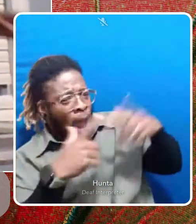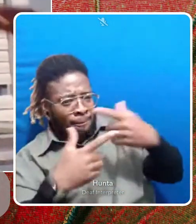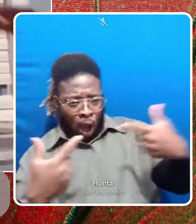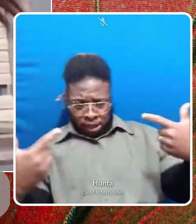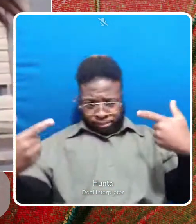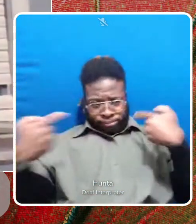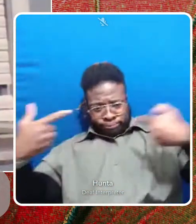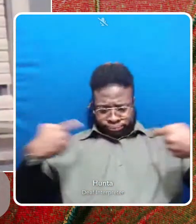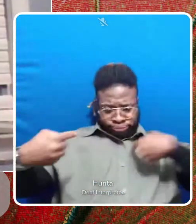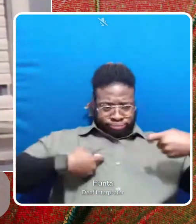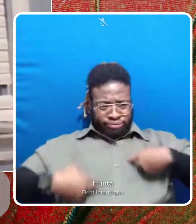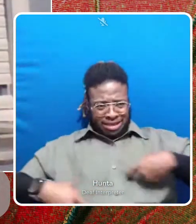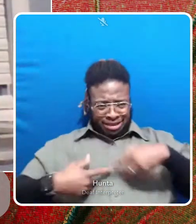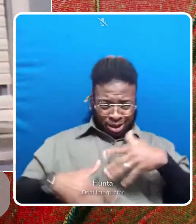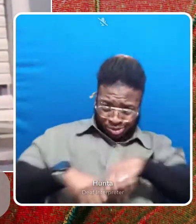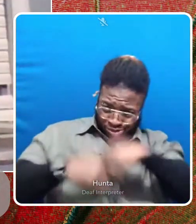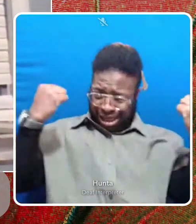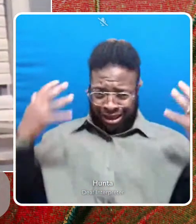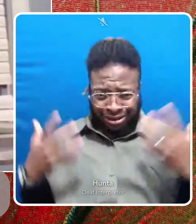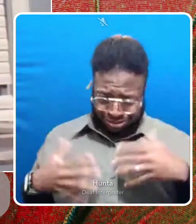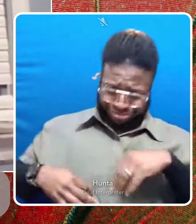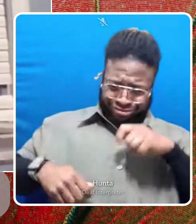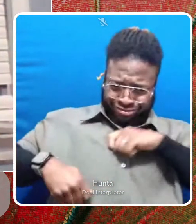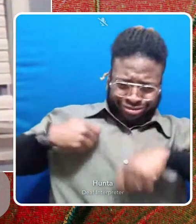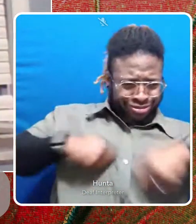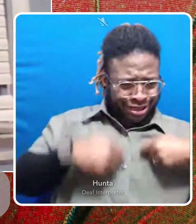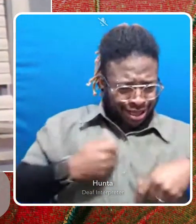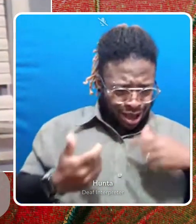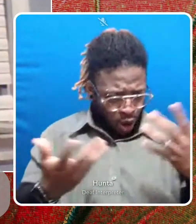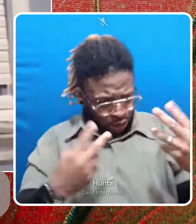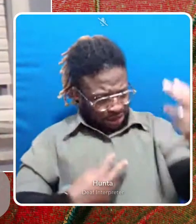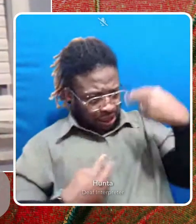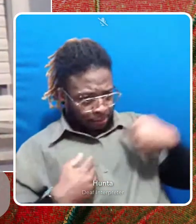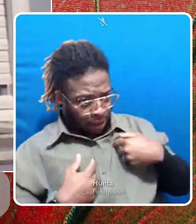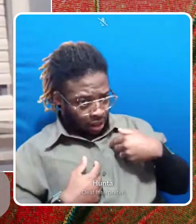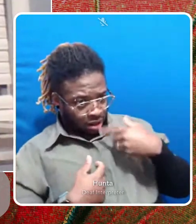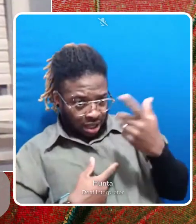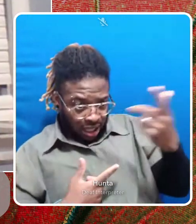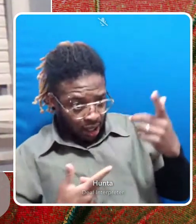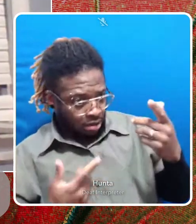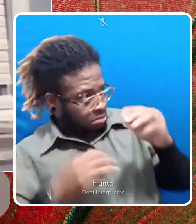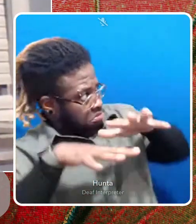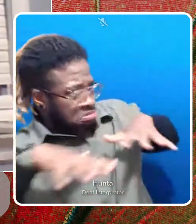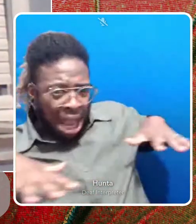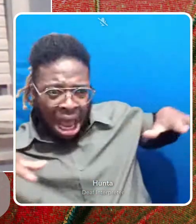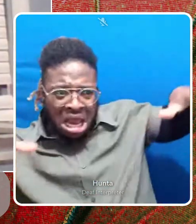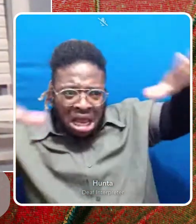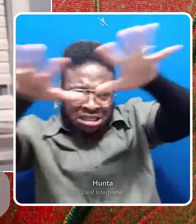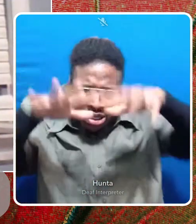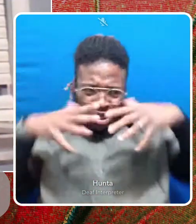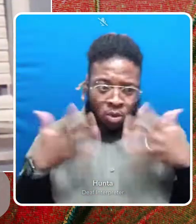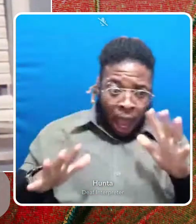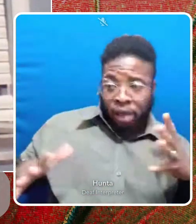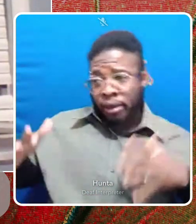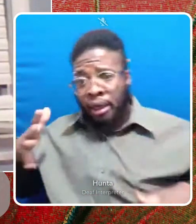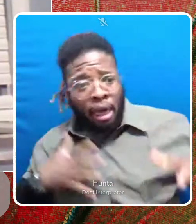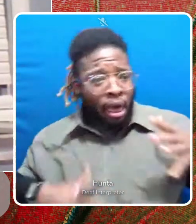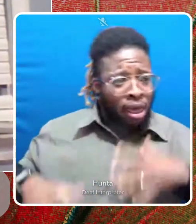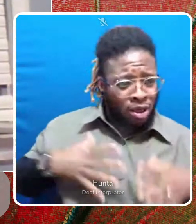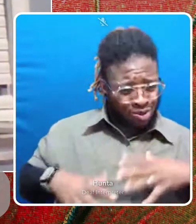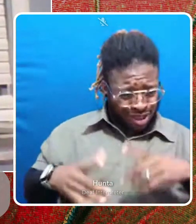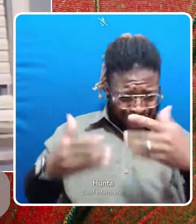tale. See, they don't want us as the melanin touching the air. A person to dress it all the way up to the hair. You have a crown of thorns and it's too distracting